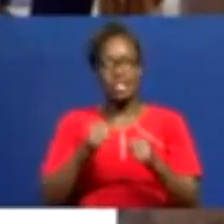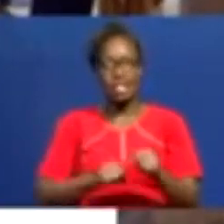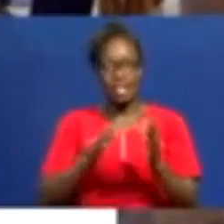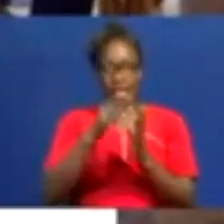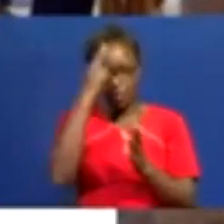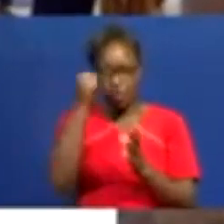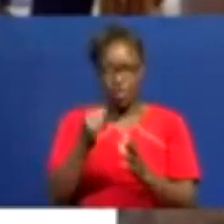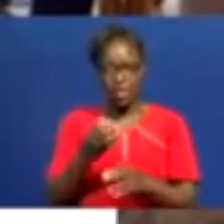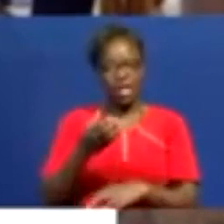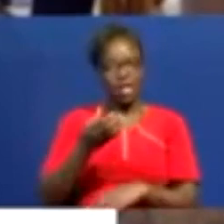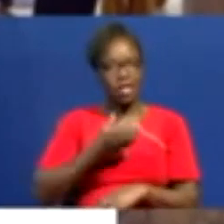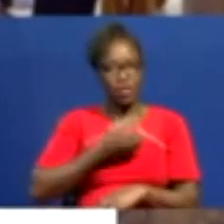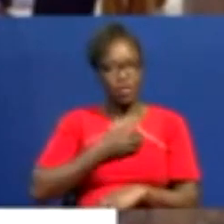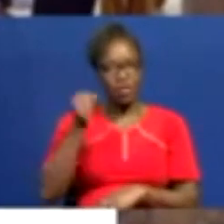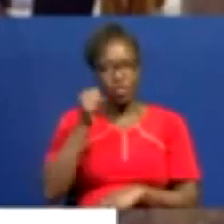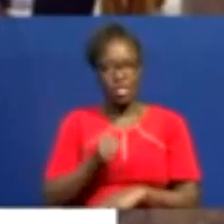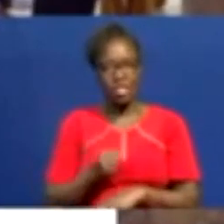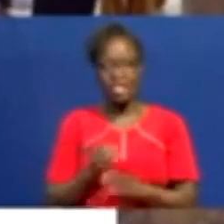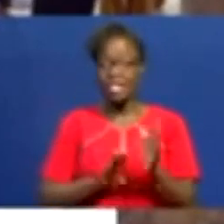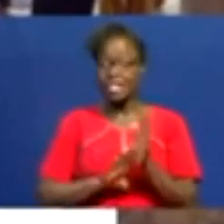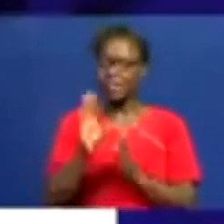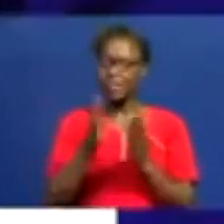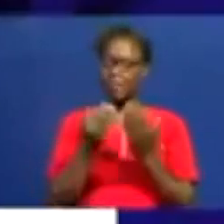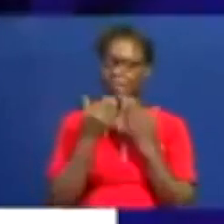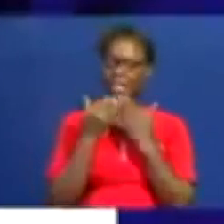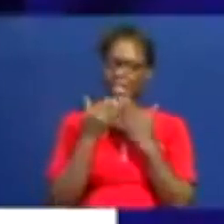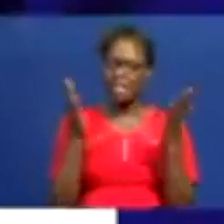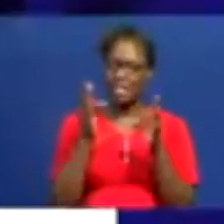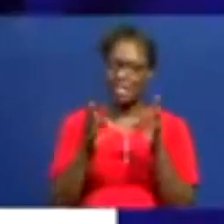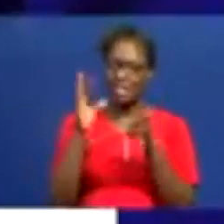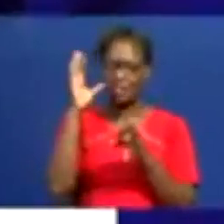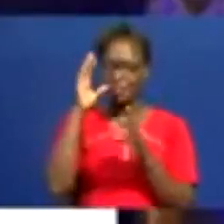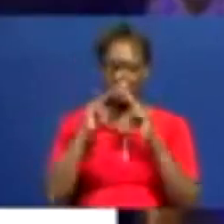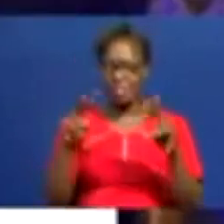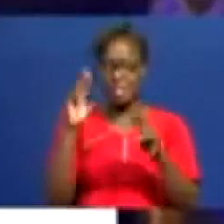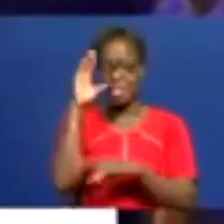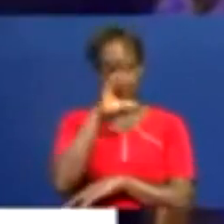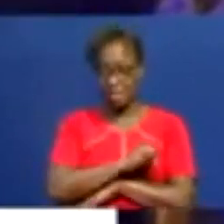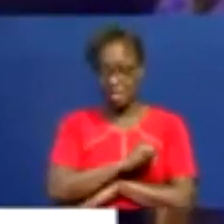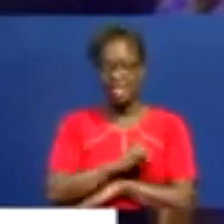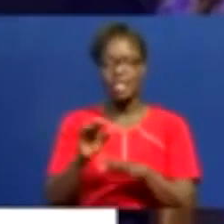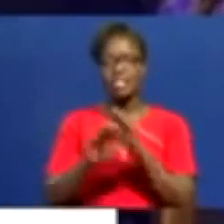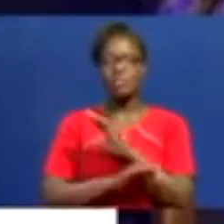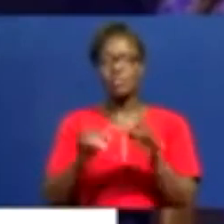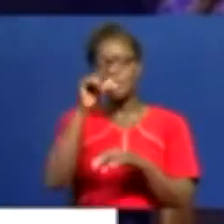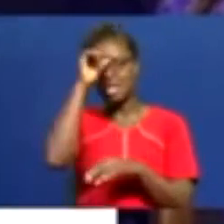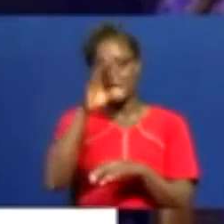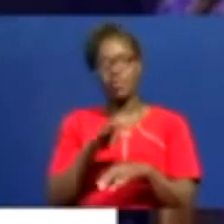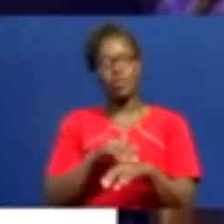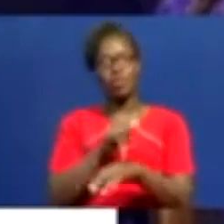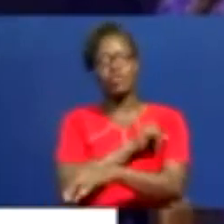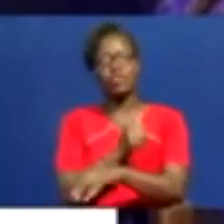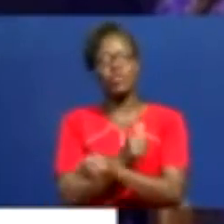Elders, said no meaningful development can occur in the absence of peace. The deputy governors, on their part, called on the authorities to deal